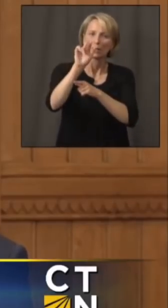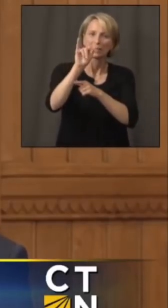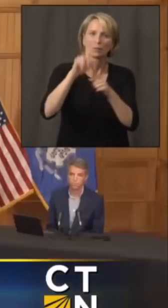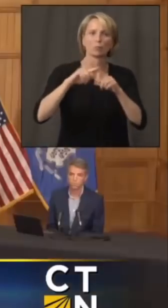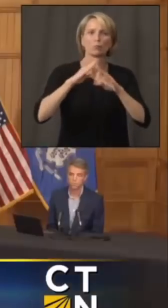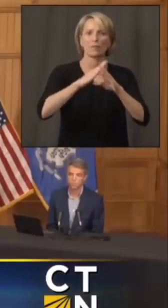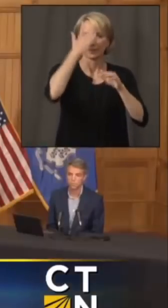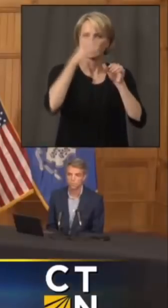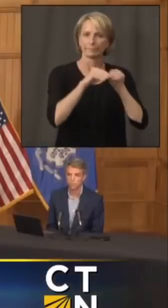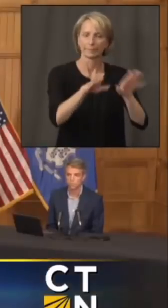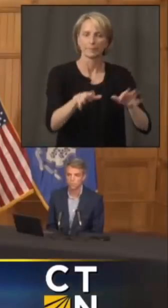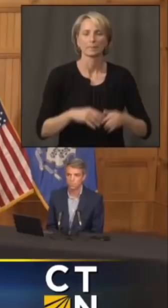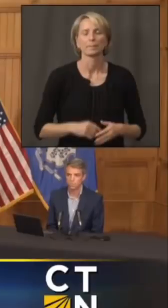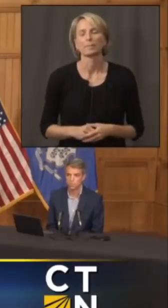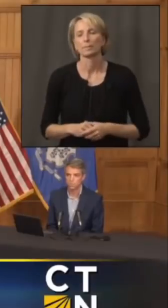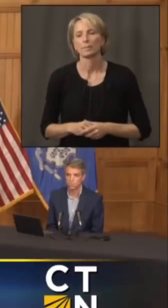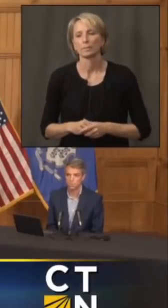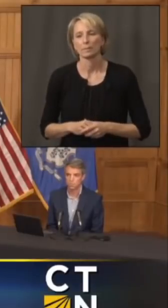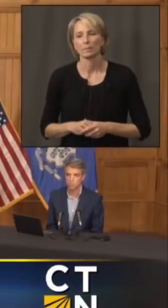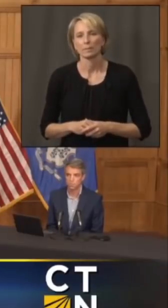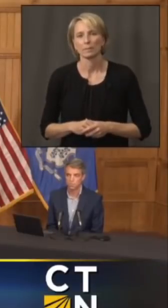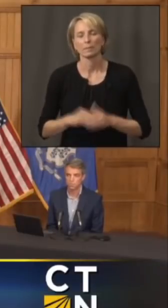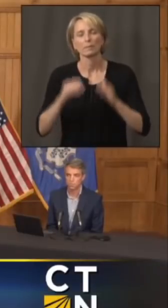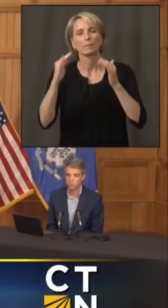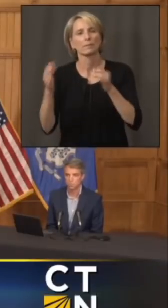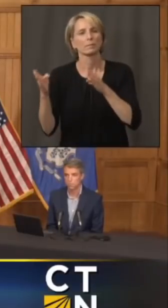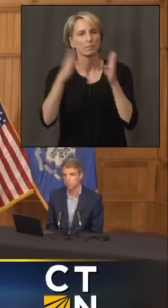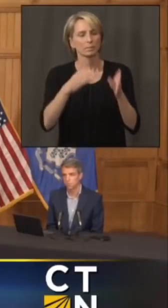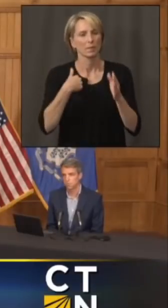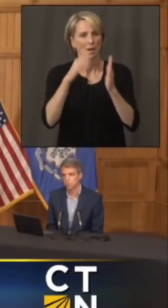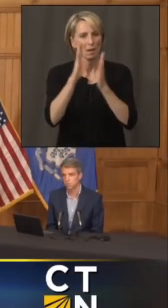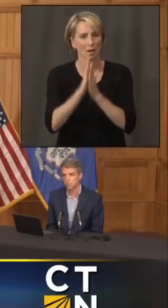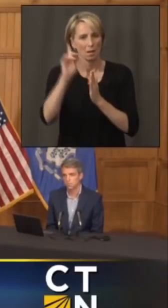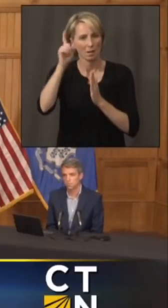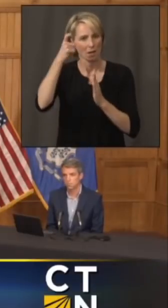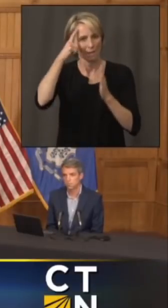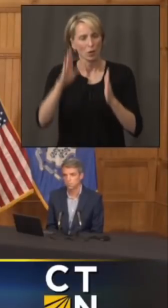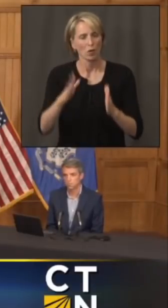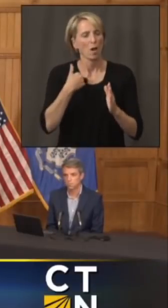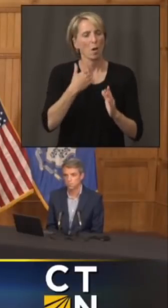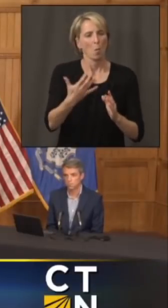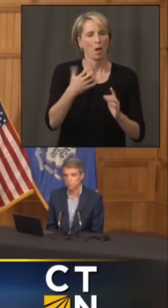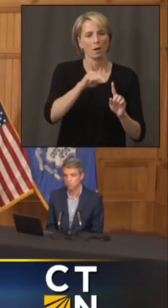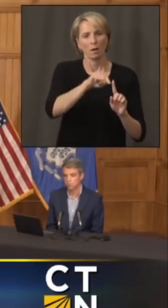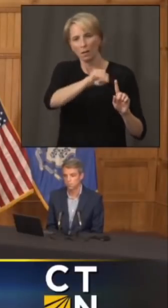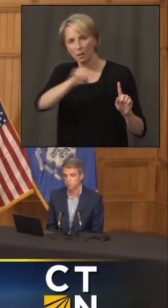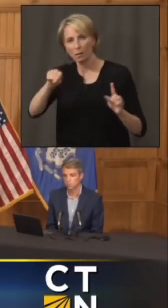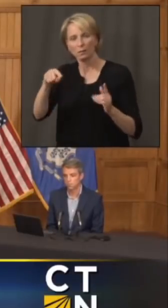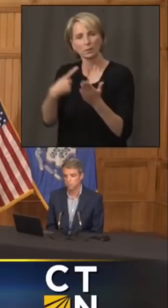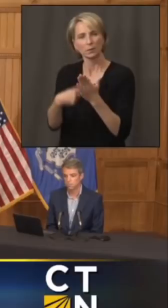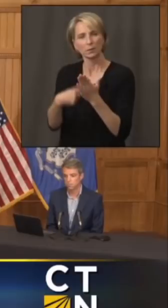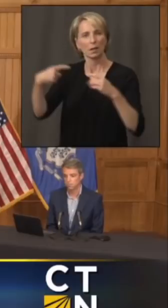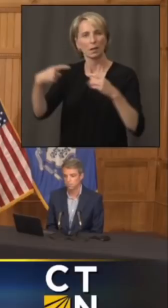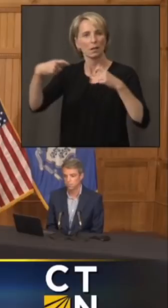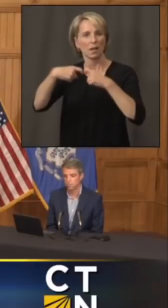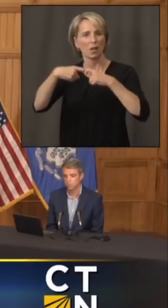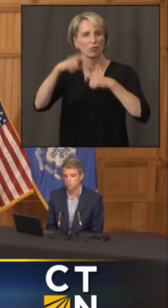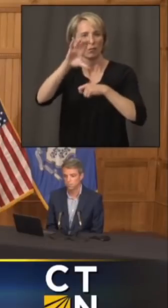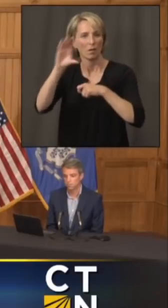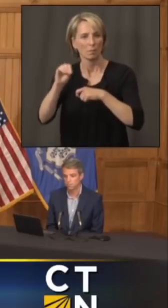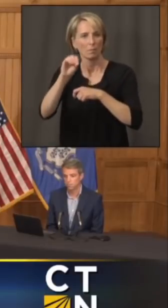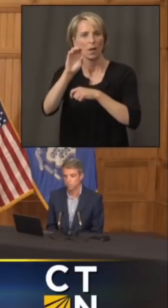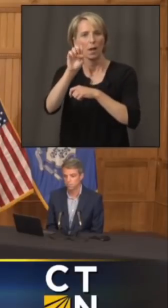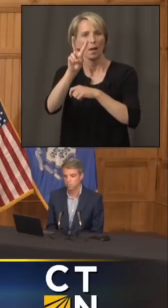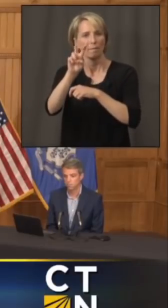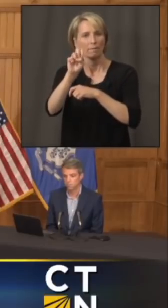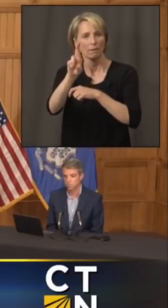Thanks, Josh. And Governor, going back to Eversource, how do you understand the degree